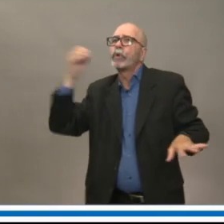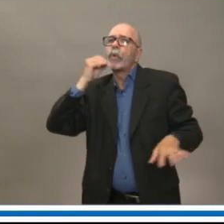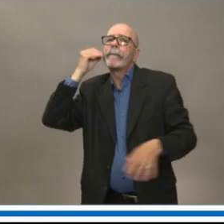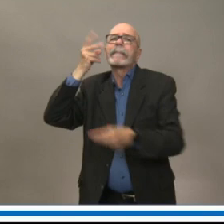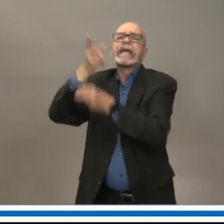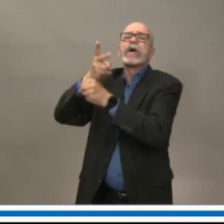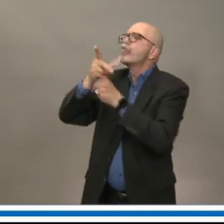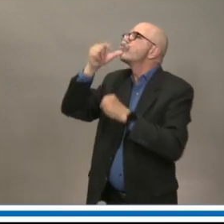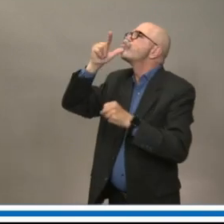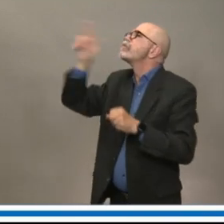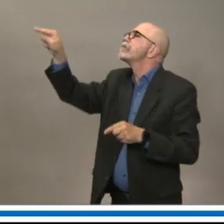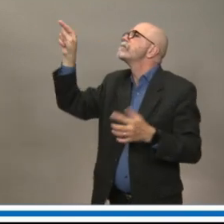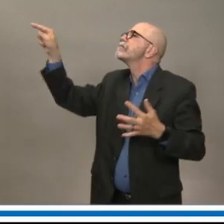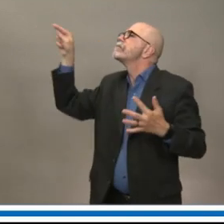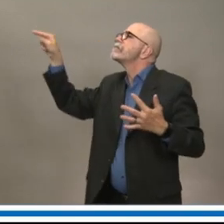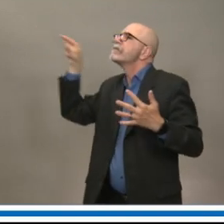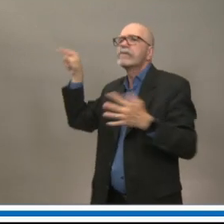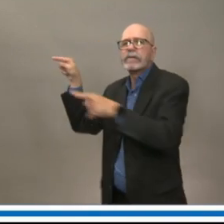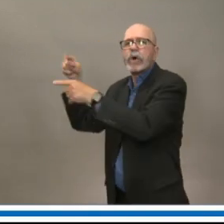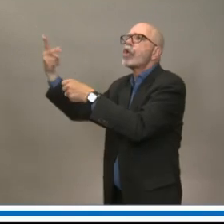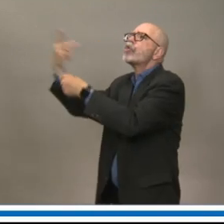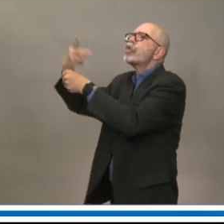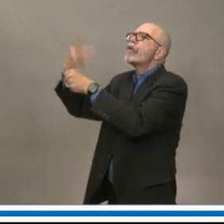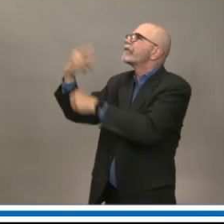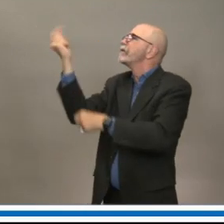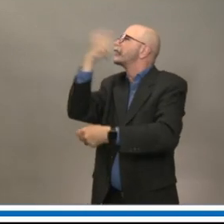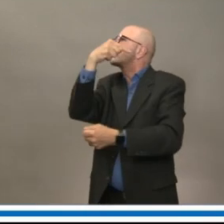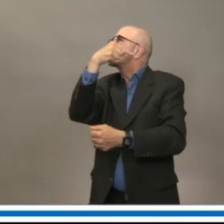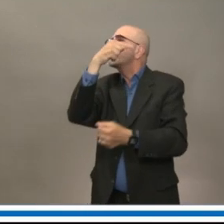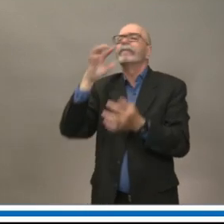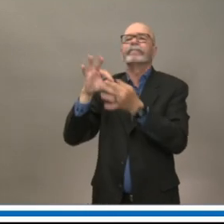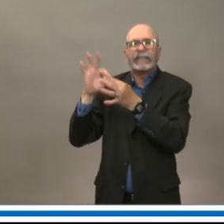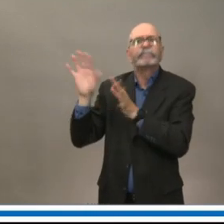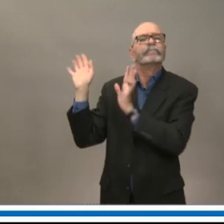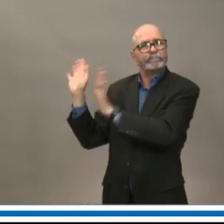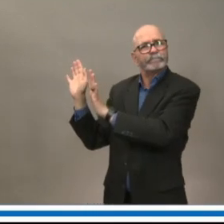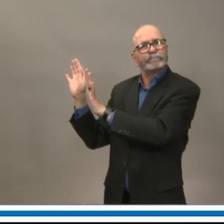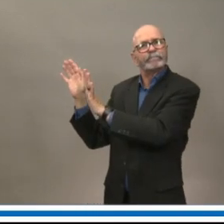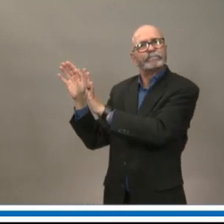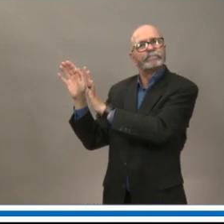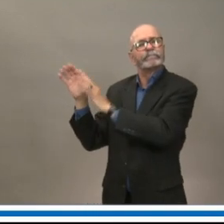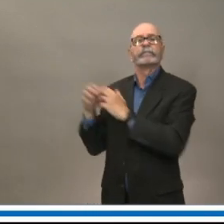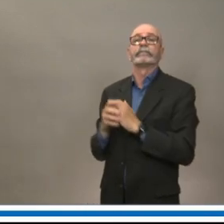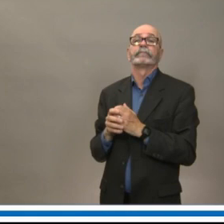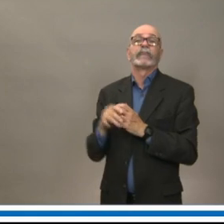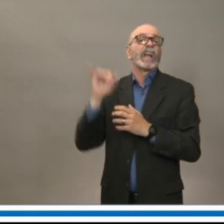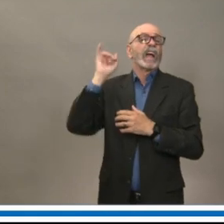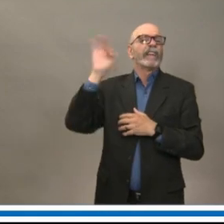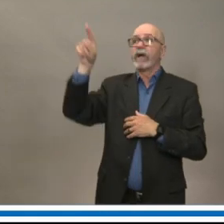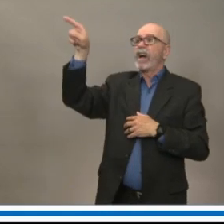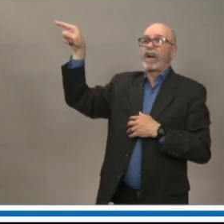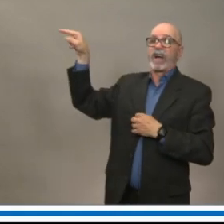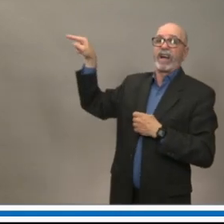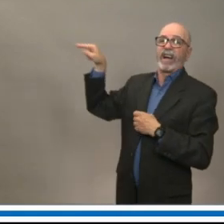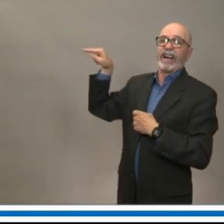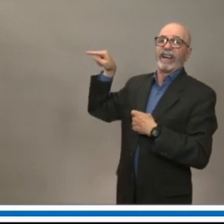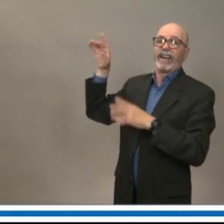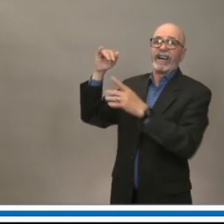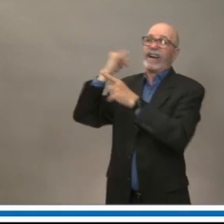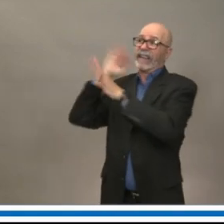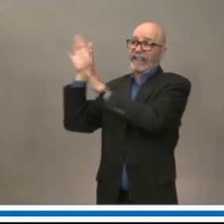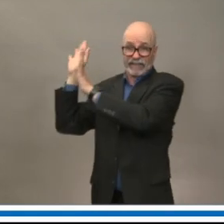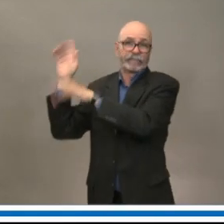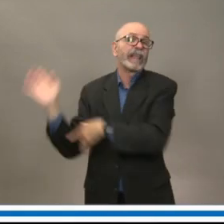as we've reduced essential services, not recognizing something that may have been thought as to be not essential may actually